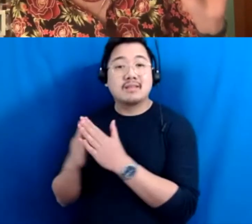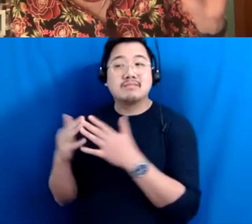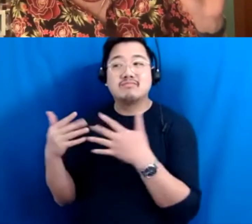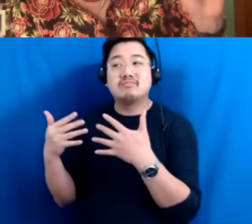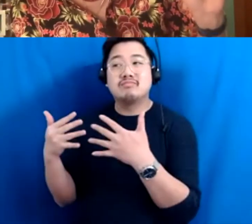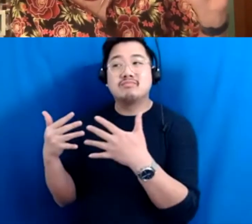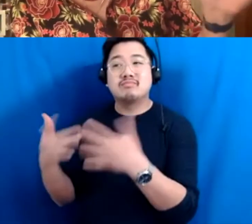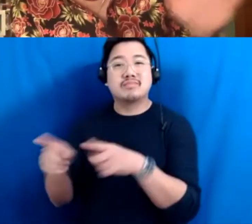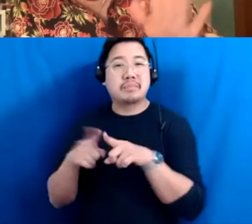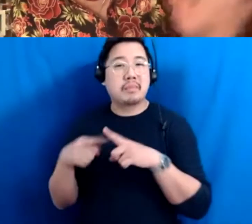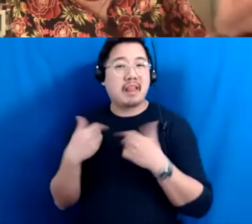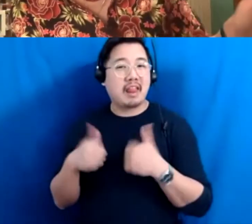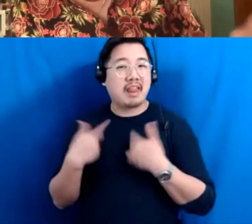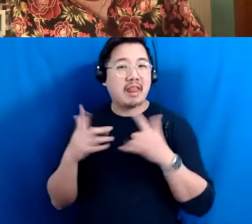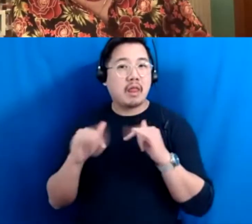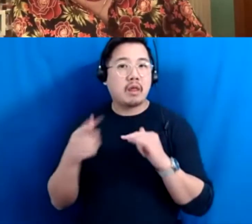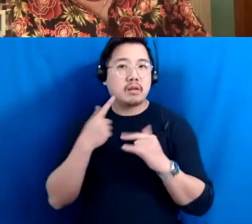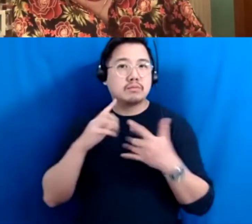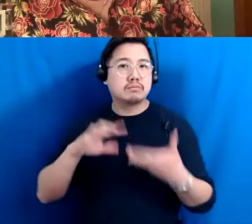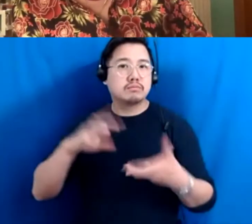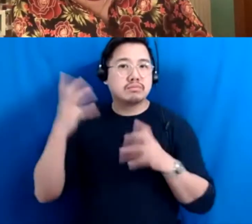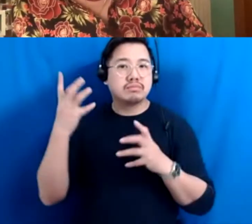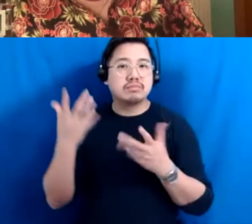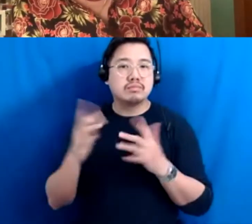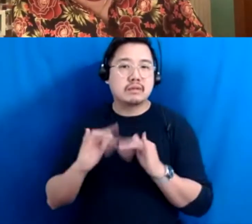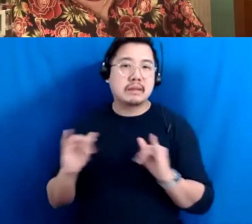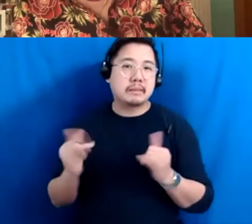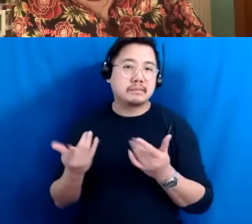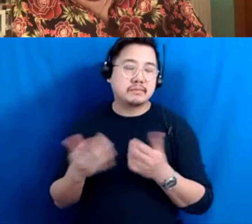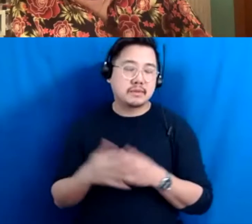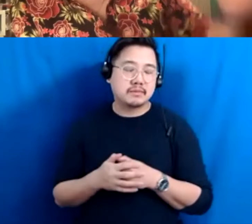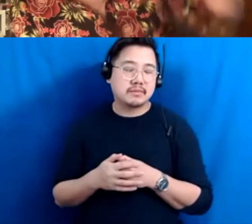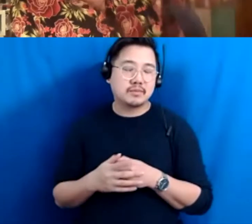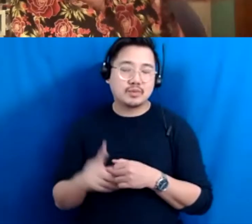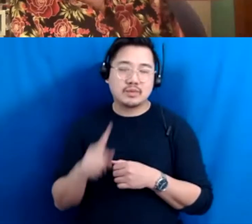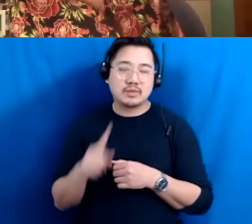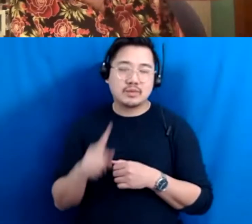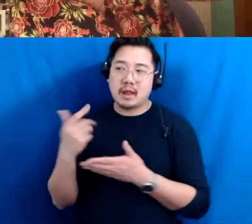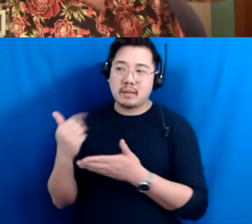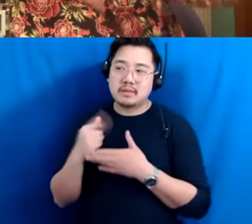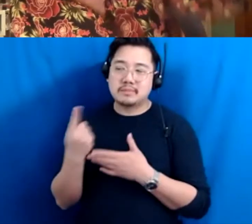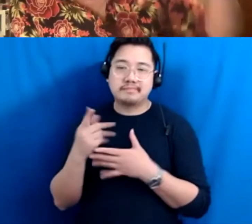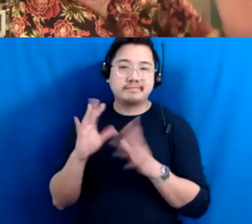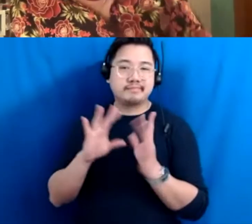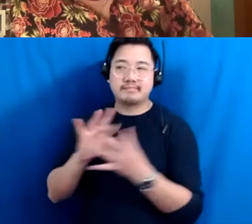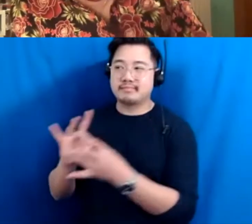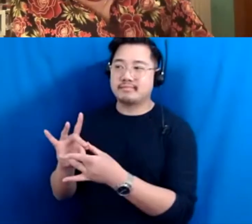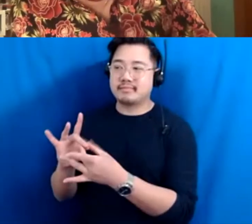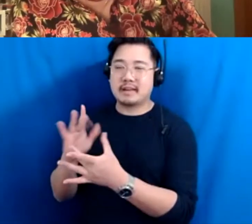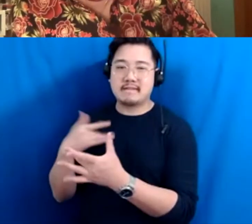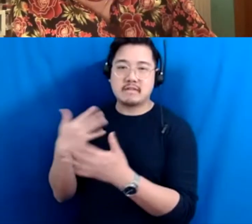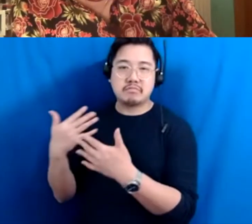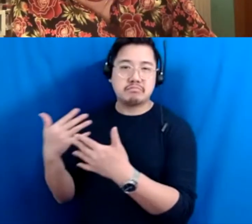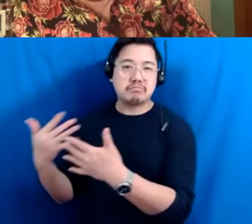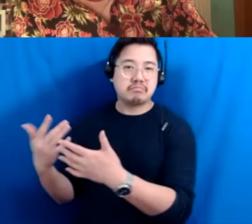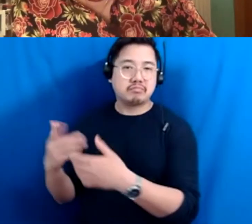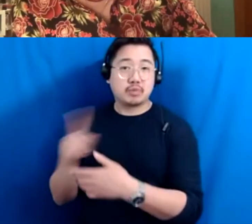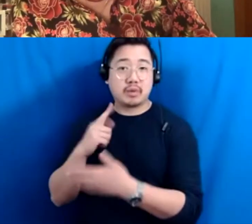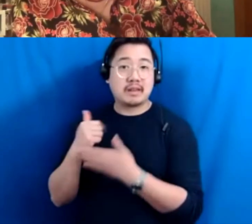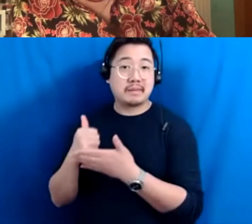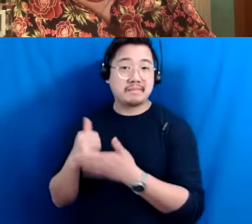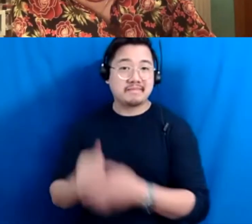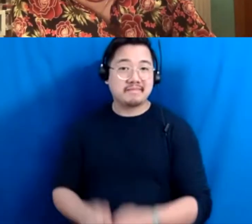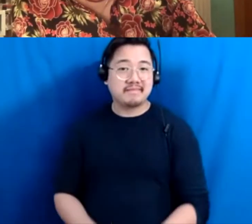chaotic life around that time. So, yeah, it was really helpful. I love